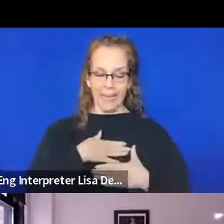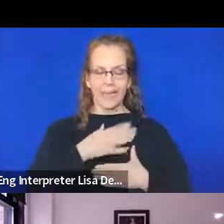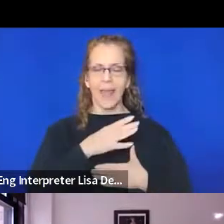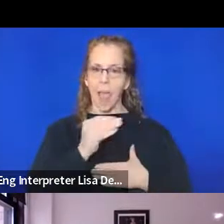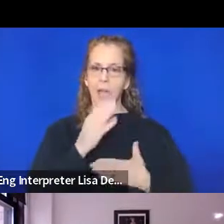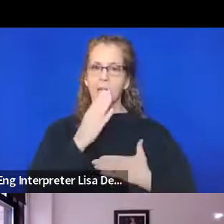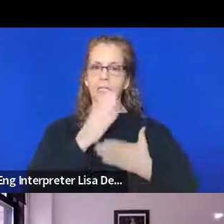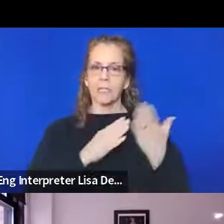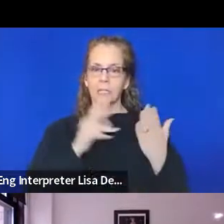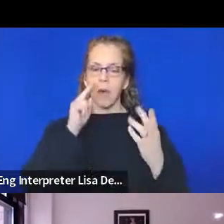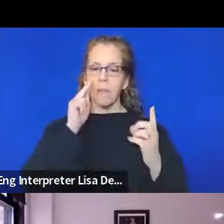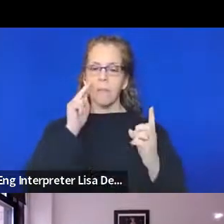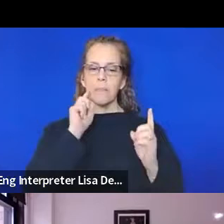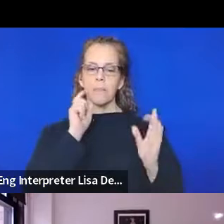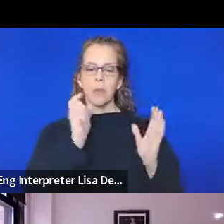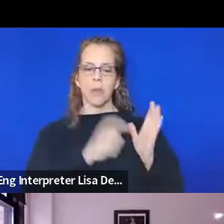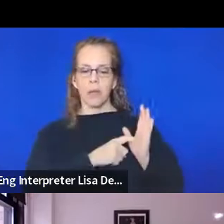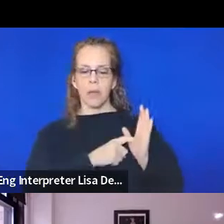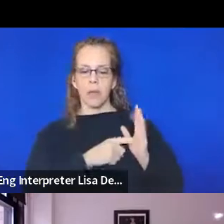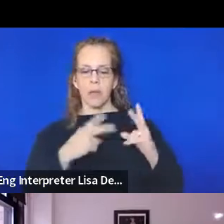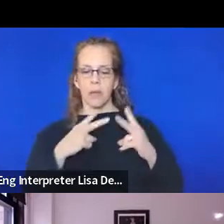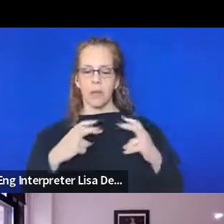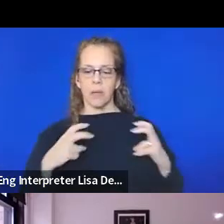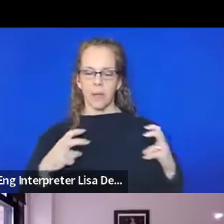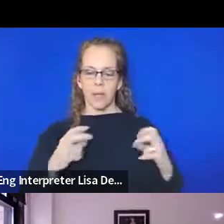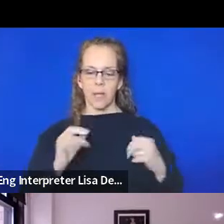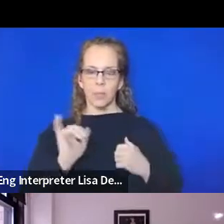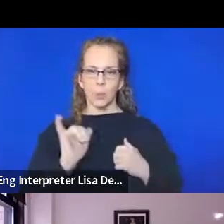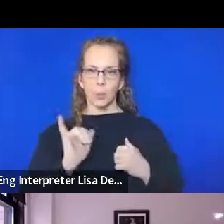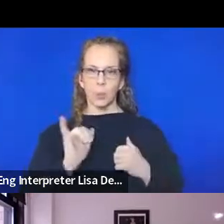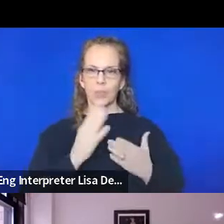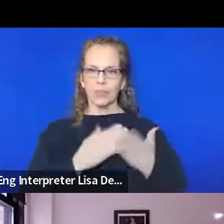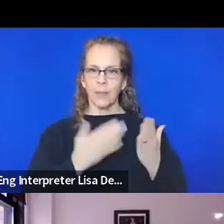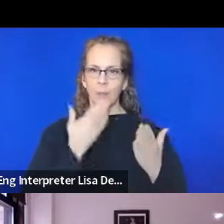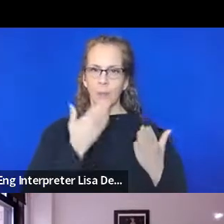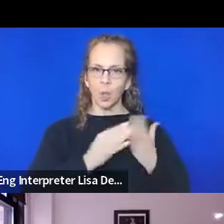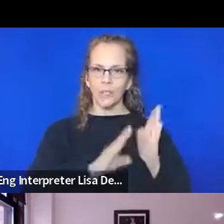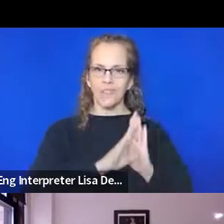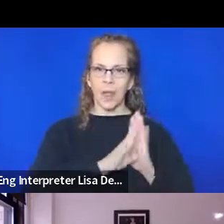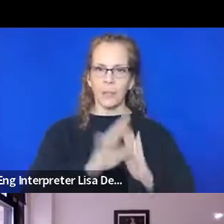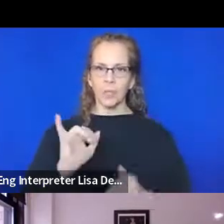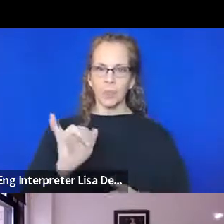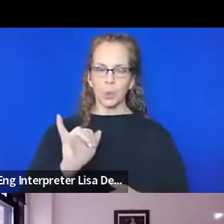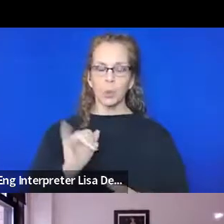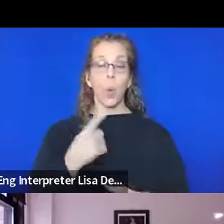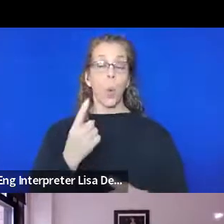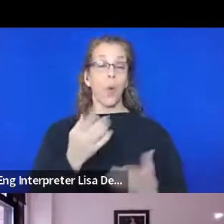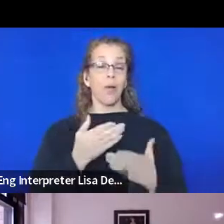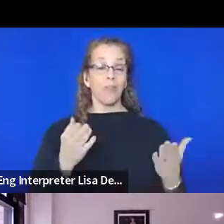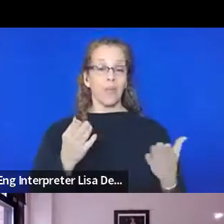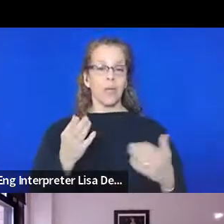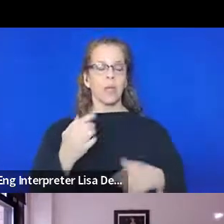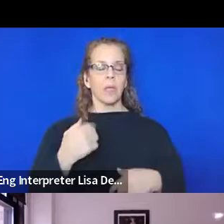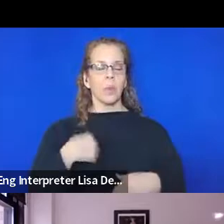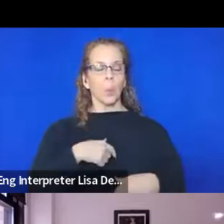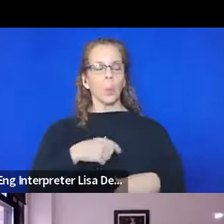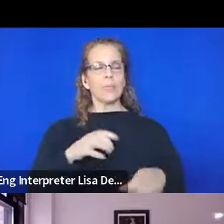which, some good developments here and there. And one thing that we did on this one, we did one really big